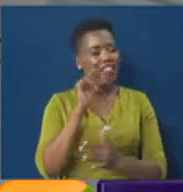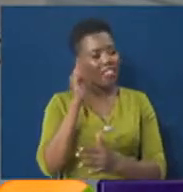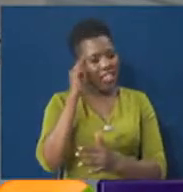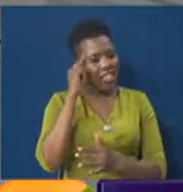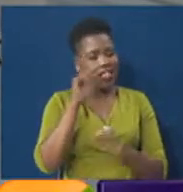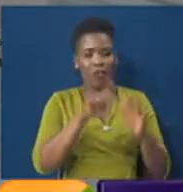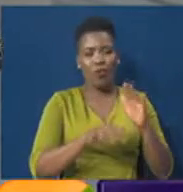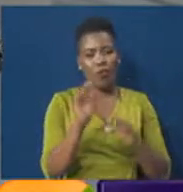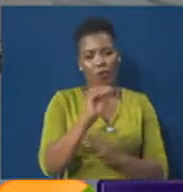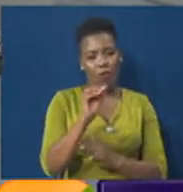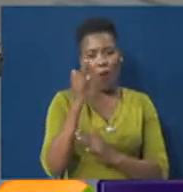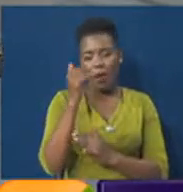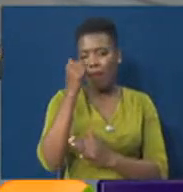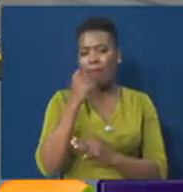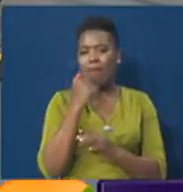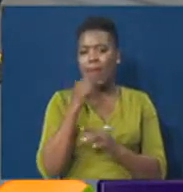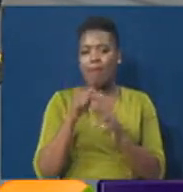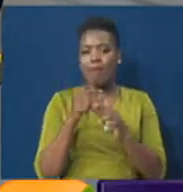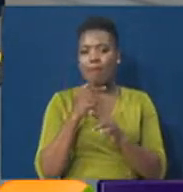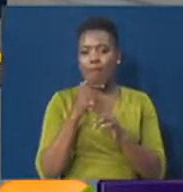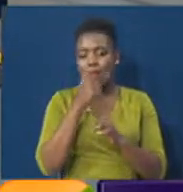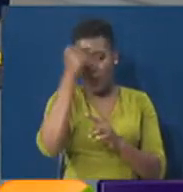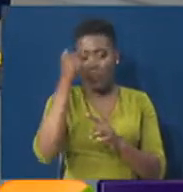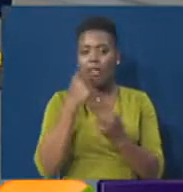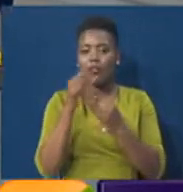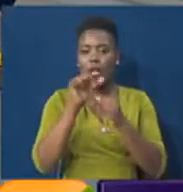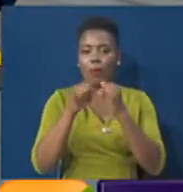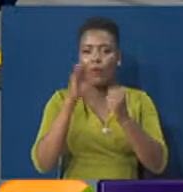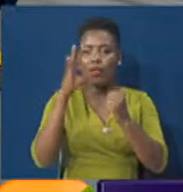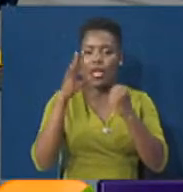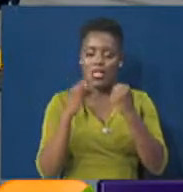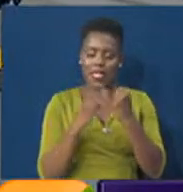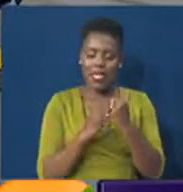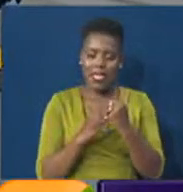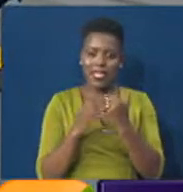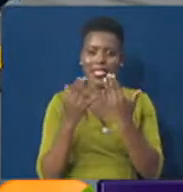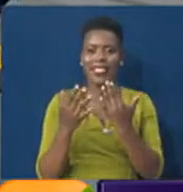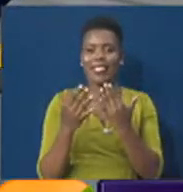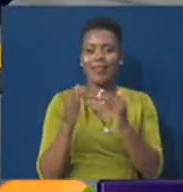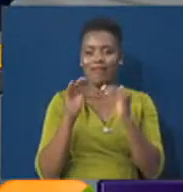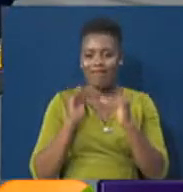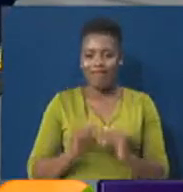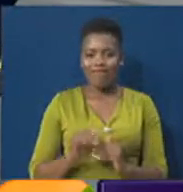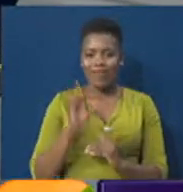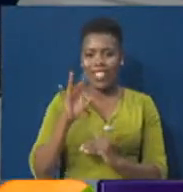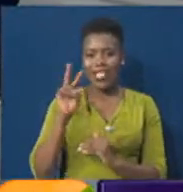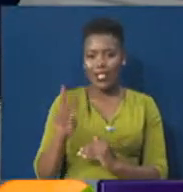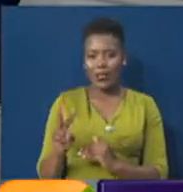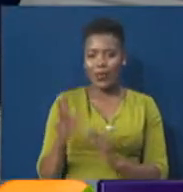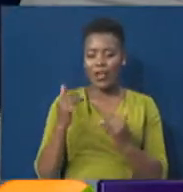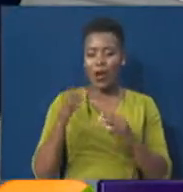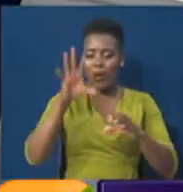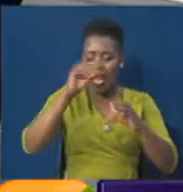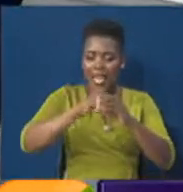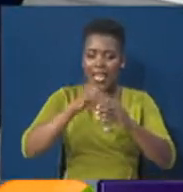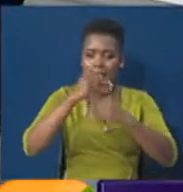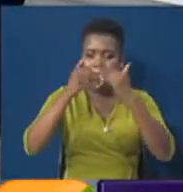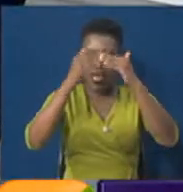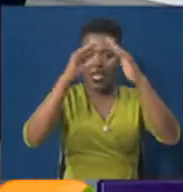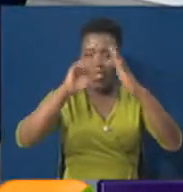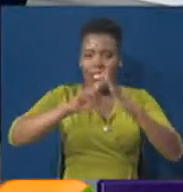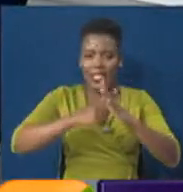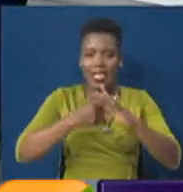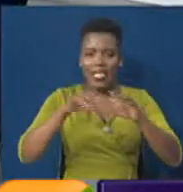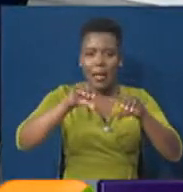I've talked of 38. Yeah, I've talked 32. About 32. That is, and then now we are in the pipeline. We have